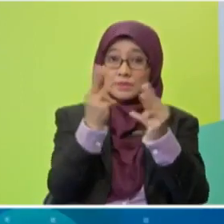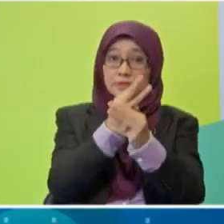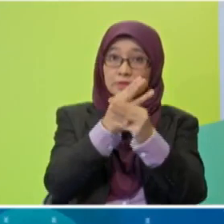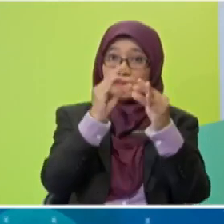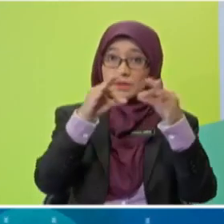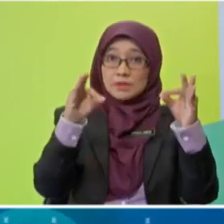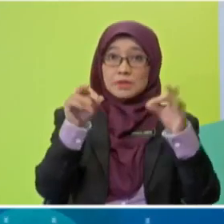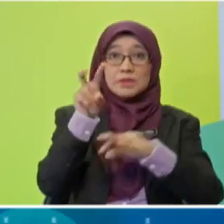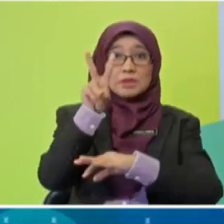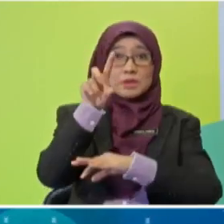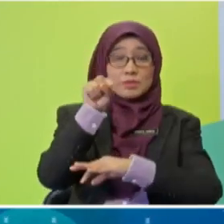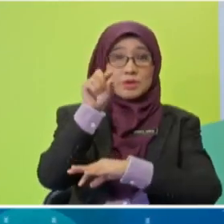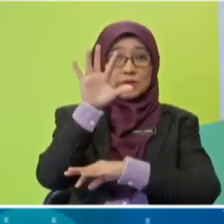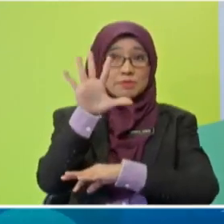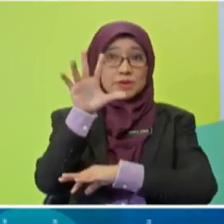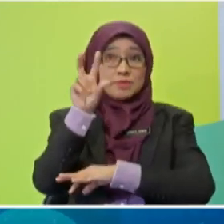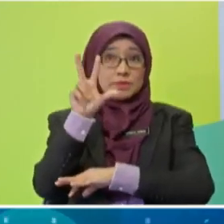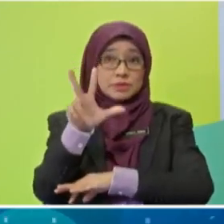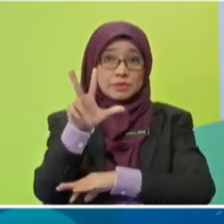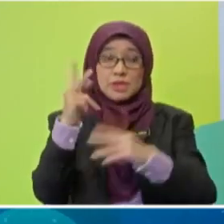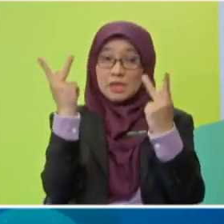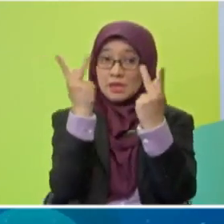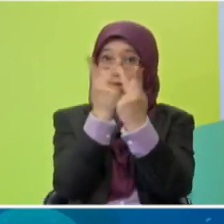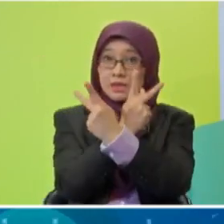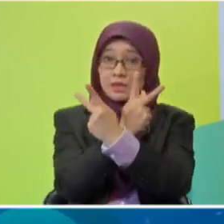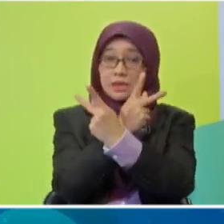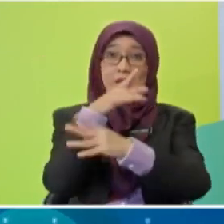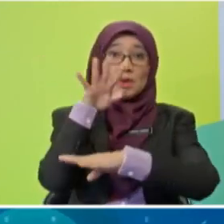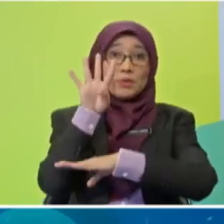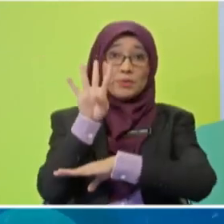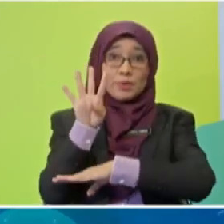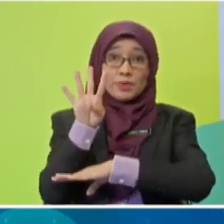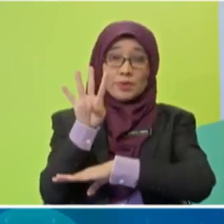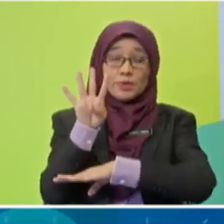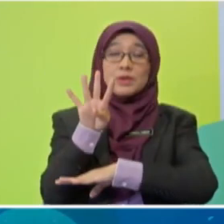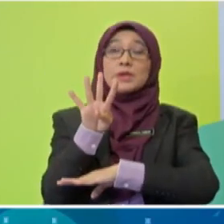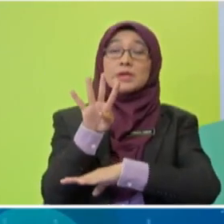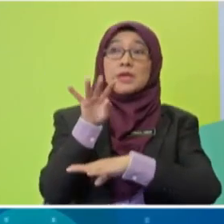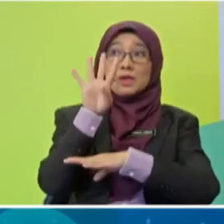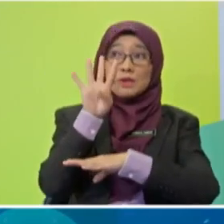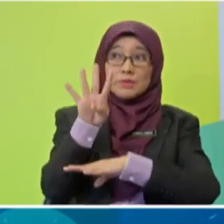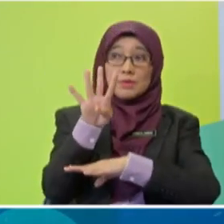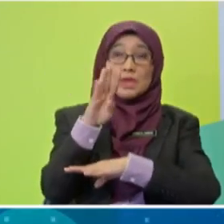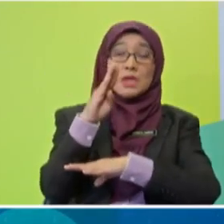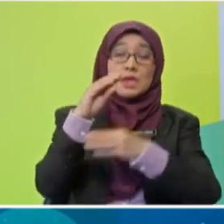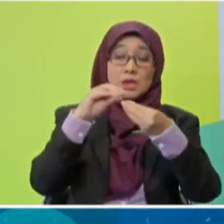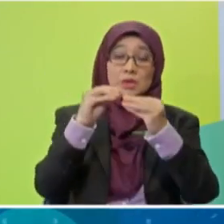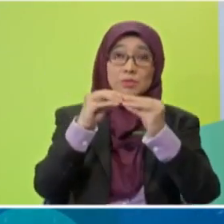there 2.53 multiplied by 4. Okay, this is whole number. Okay, we try with whole number first.